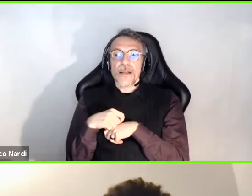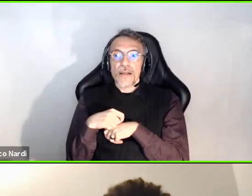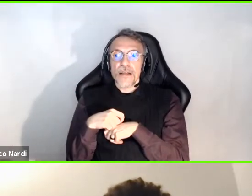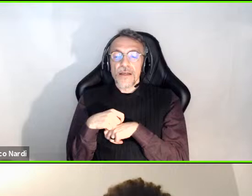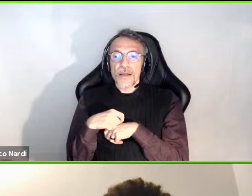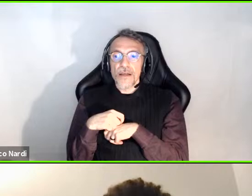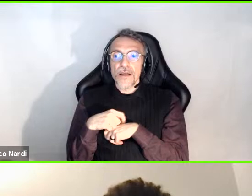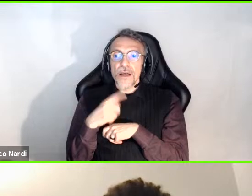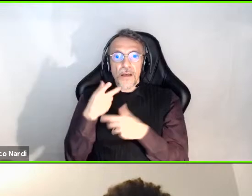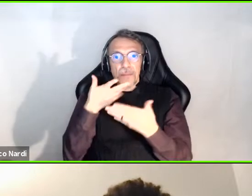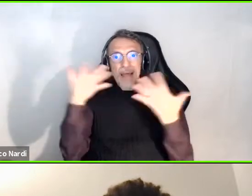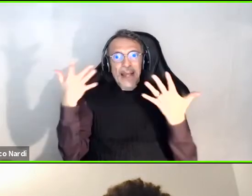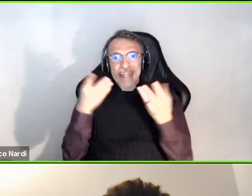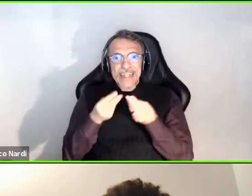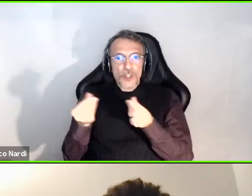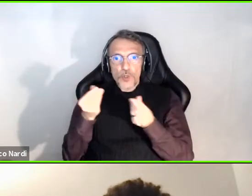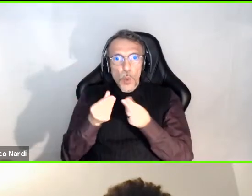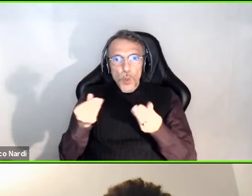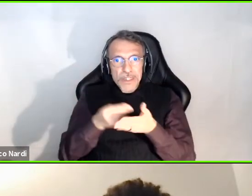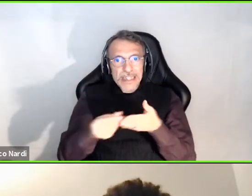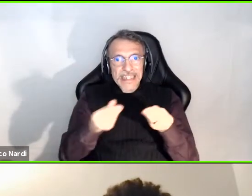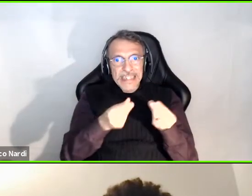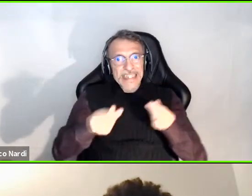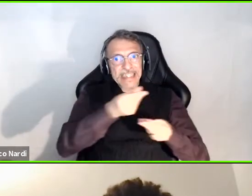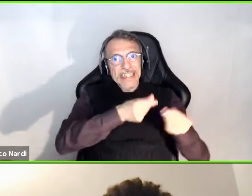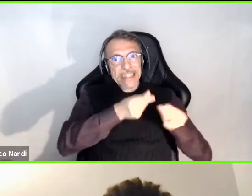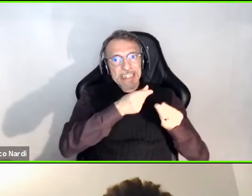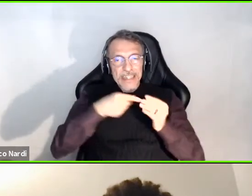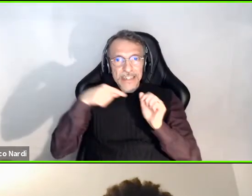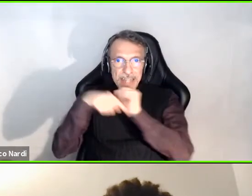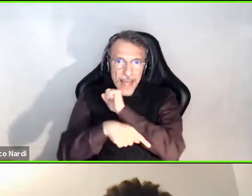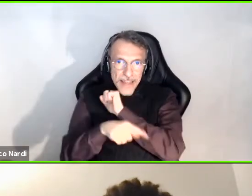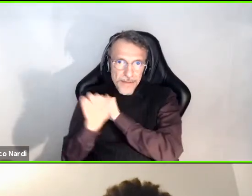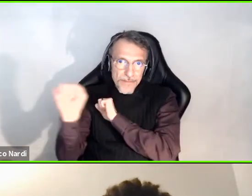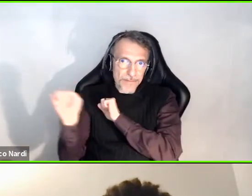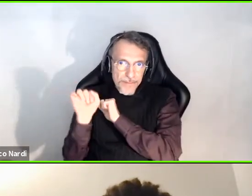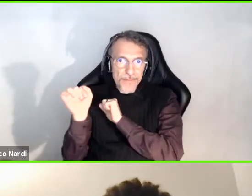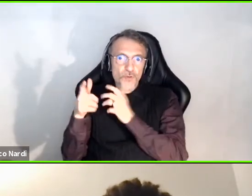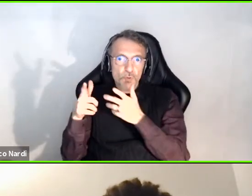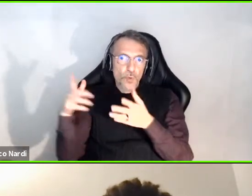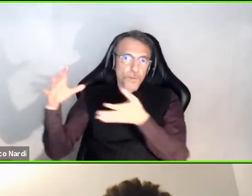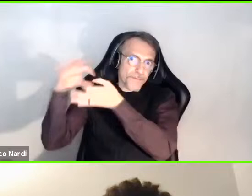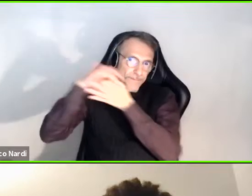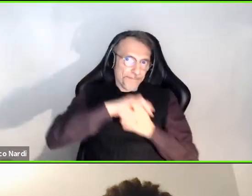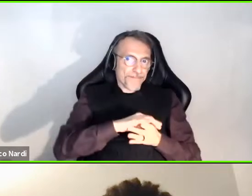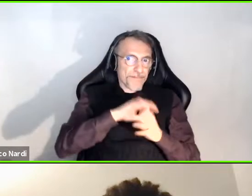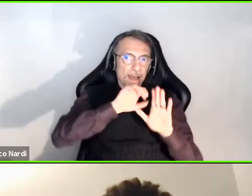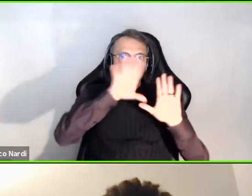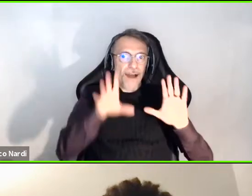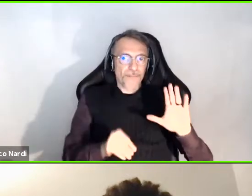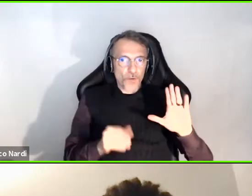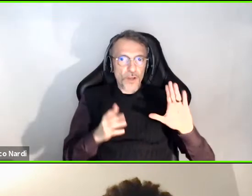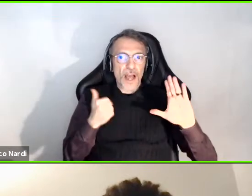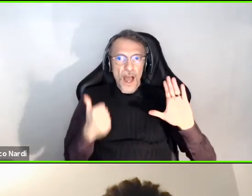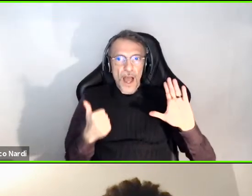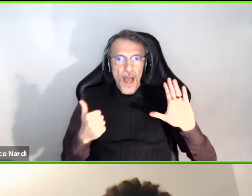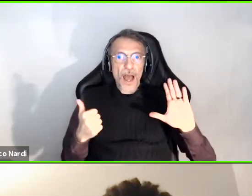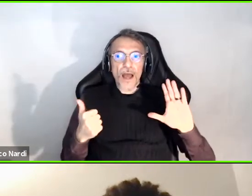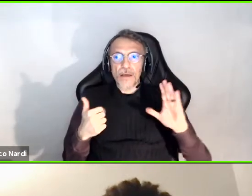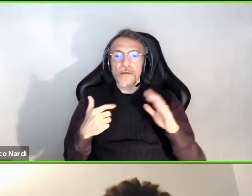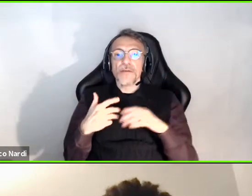there are many sources of debt from China to Africa, that